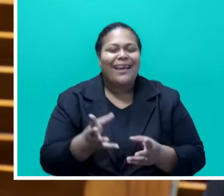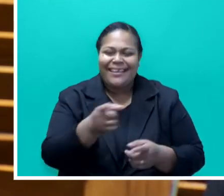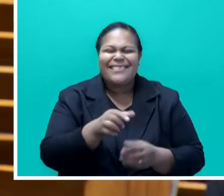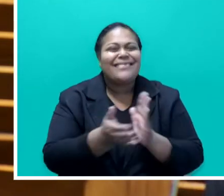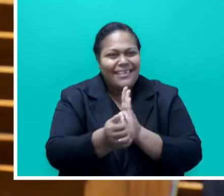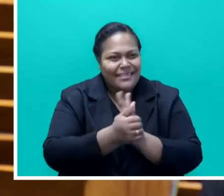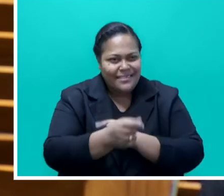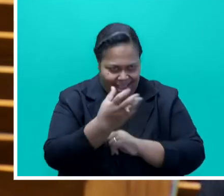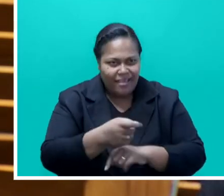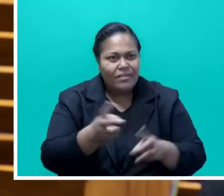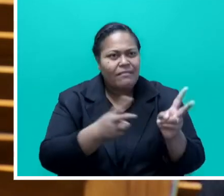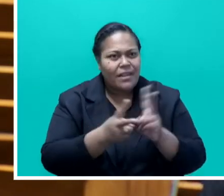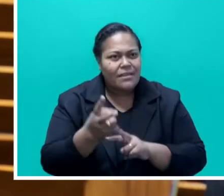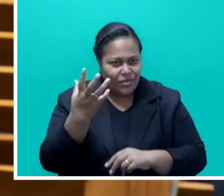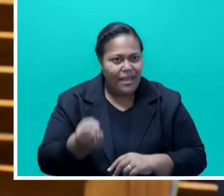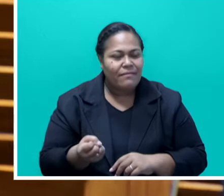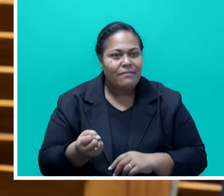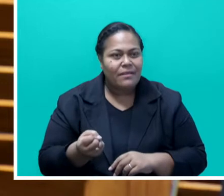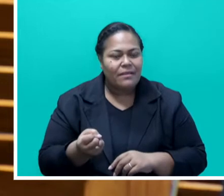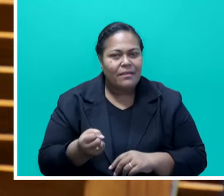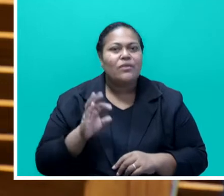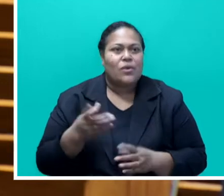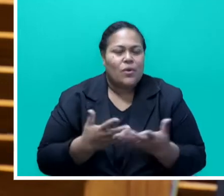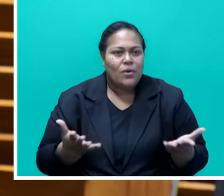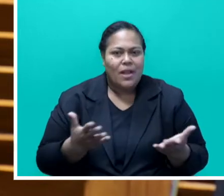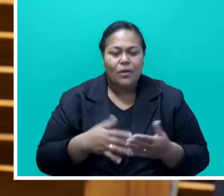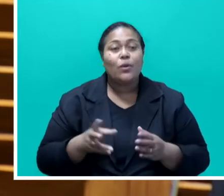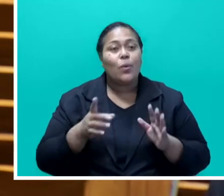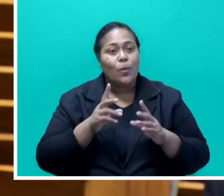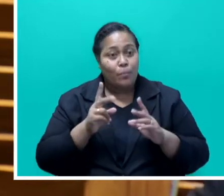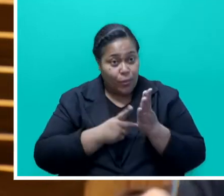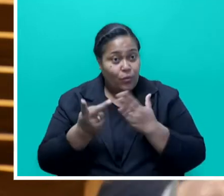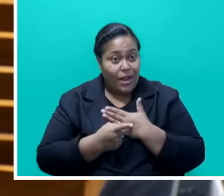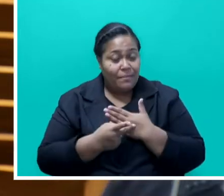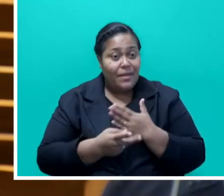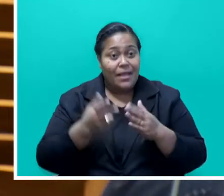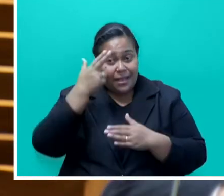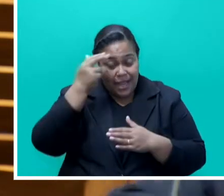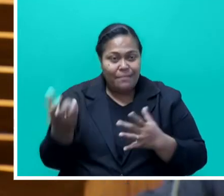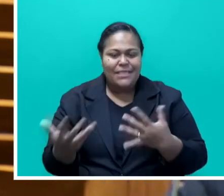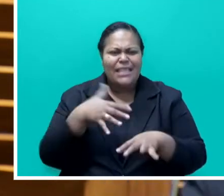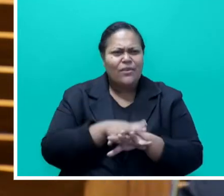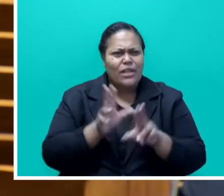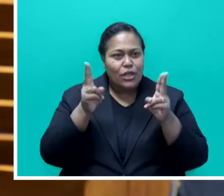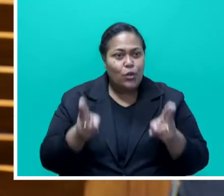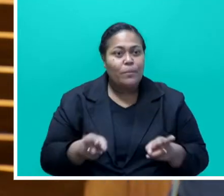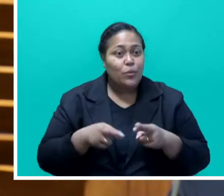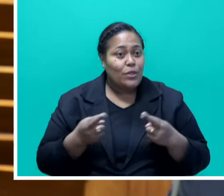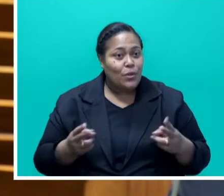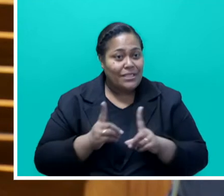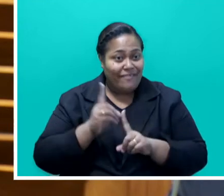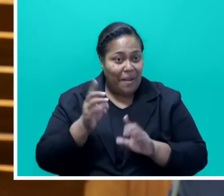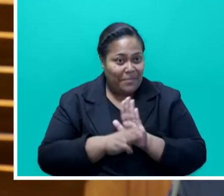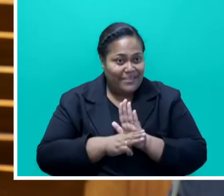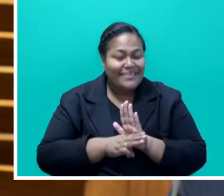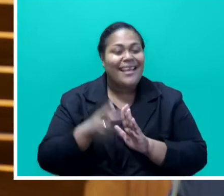areas. In fact, it aptly lives up to the name of the program itself, Integrated Human Resources Development. Once these